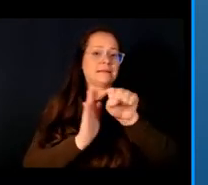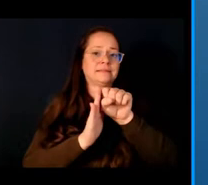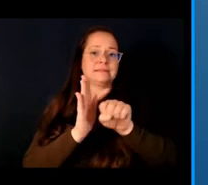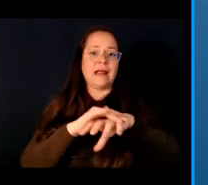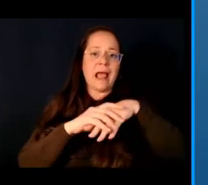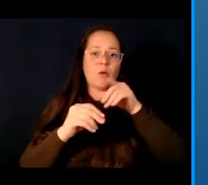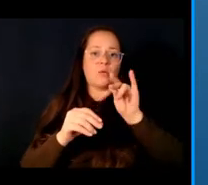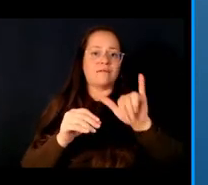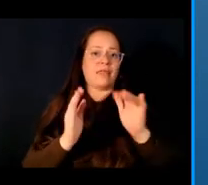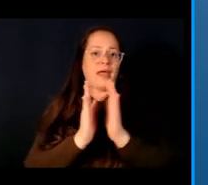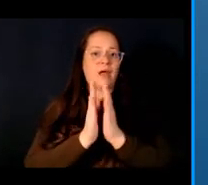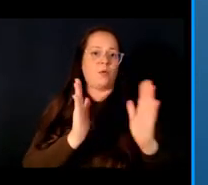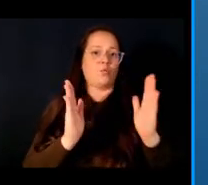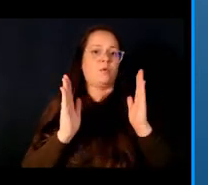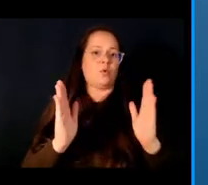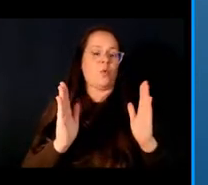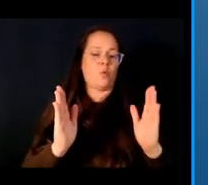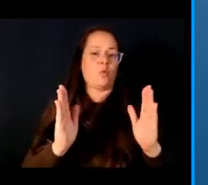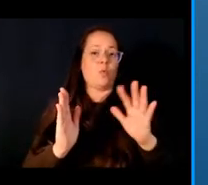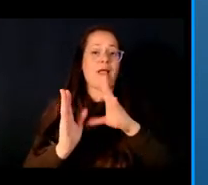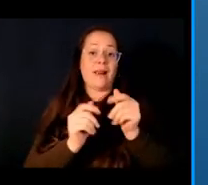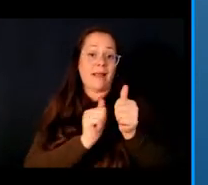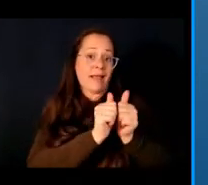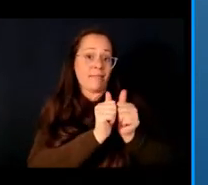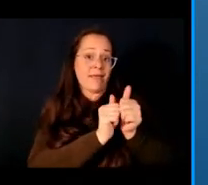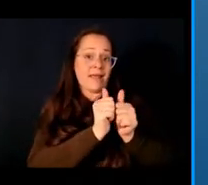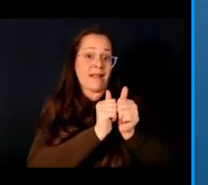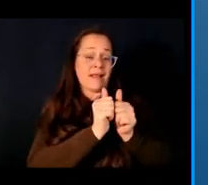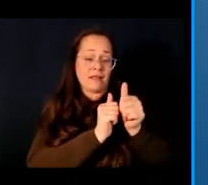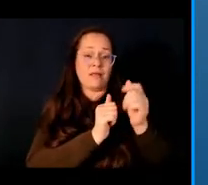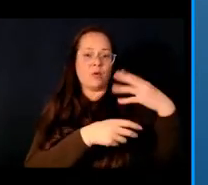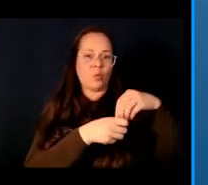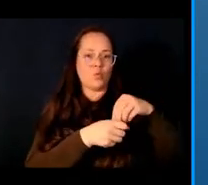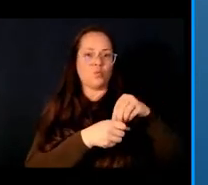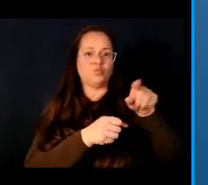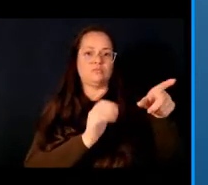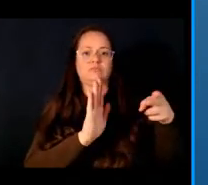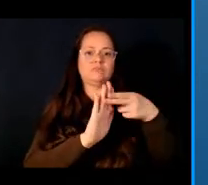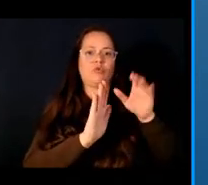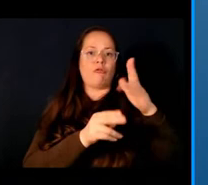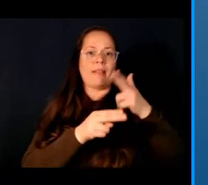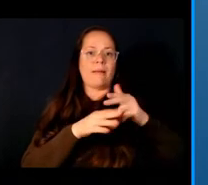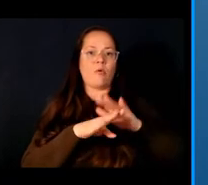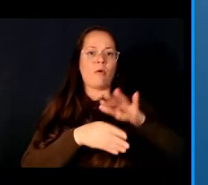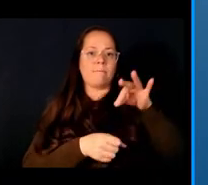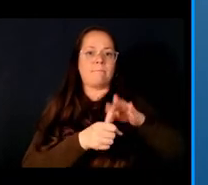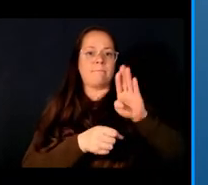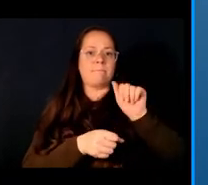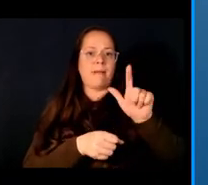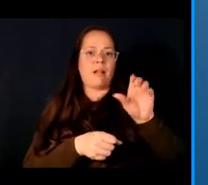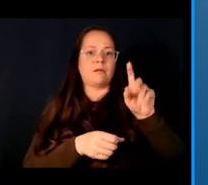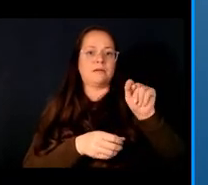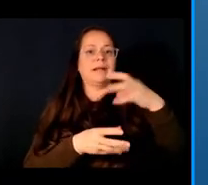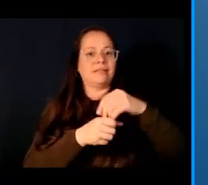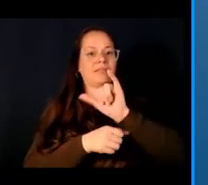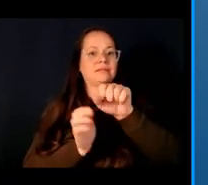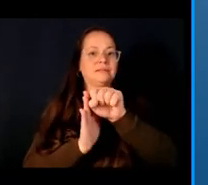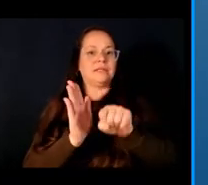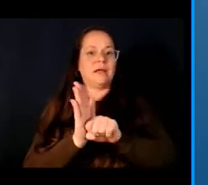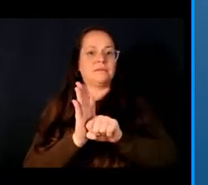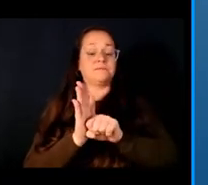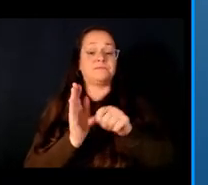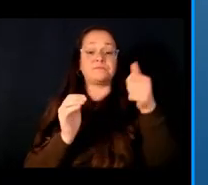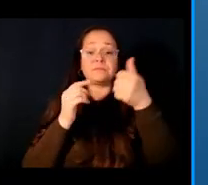window and campaigning includes putting your name on the ballot in that state any